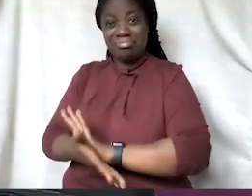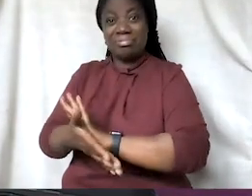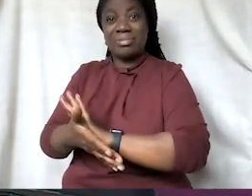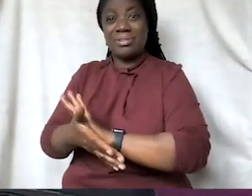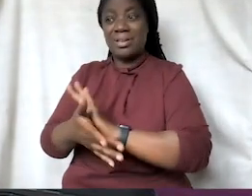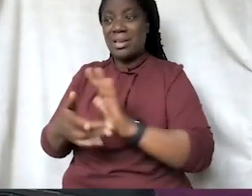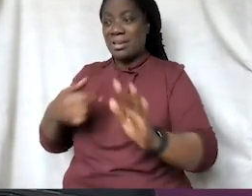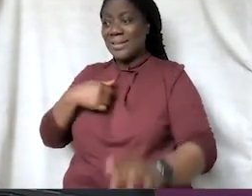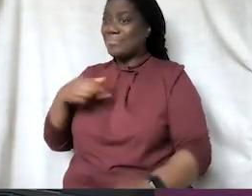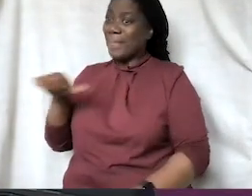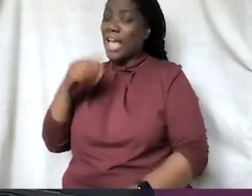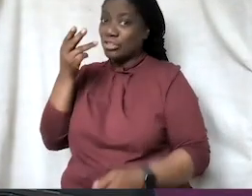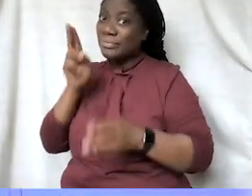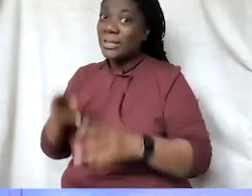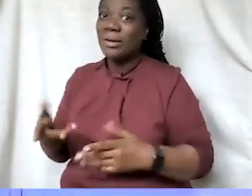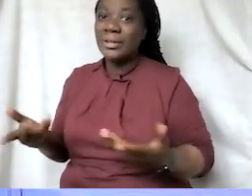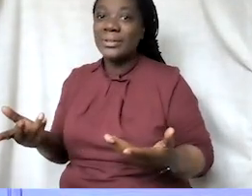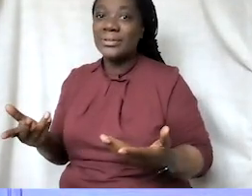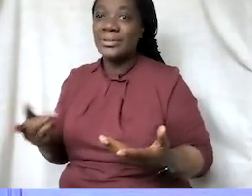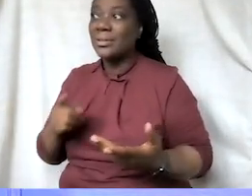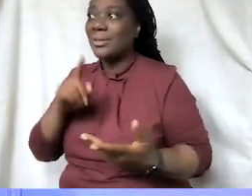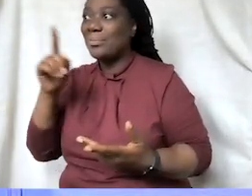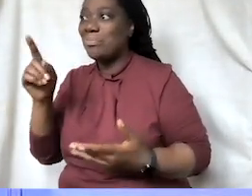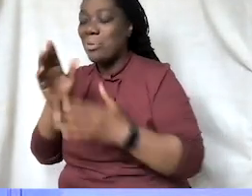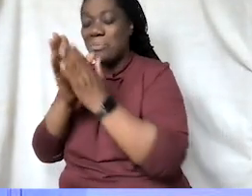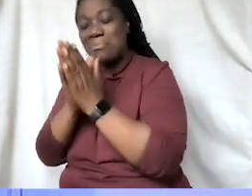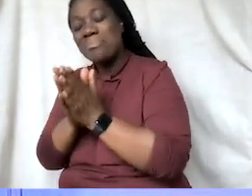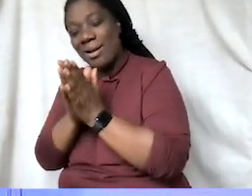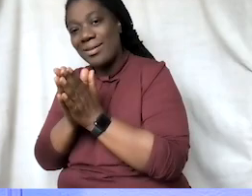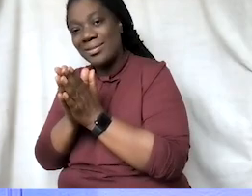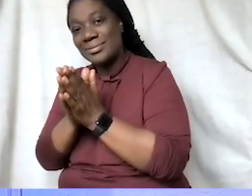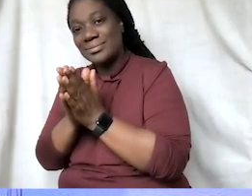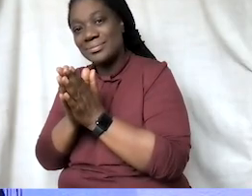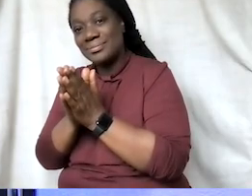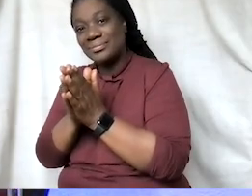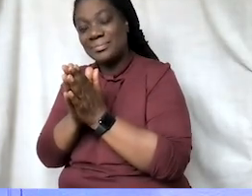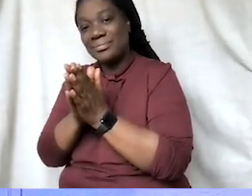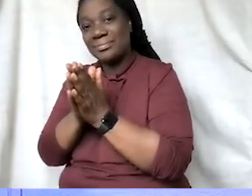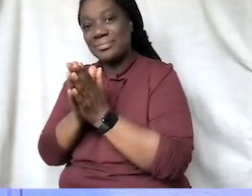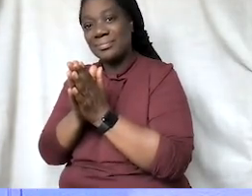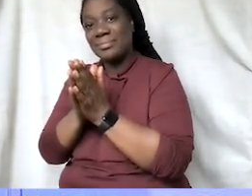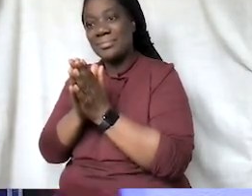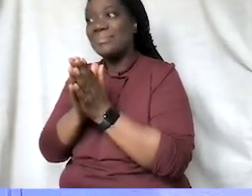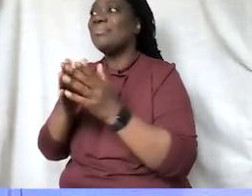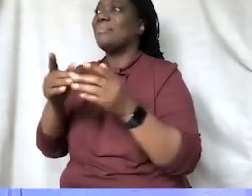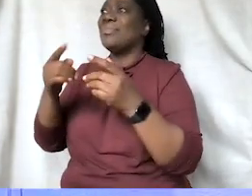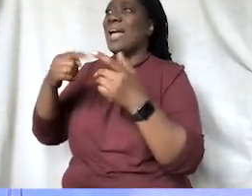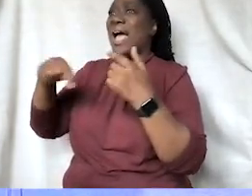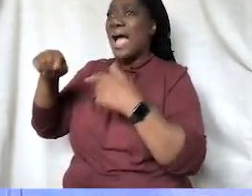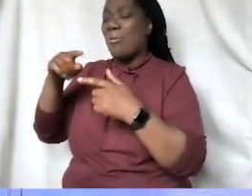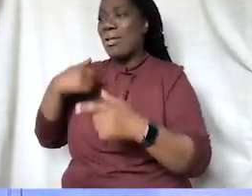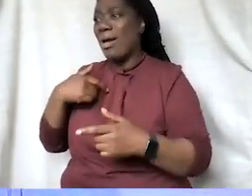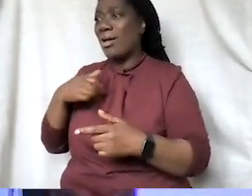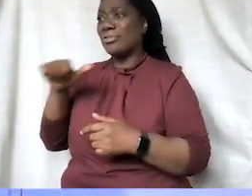I should have died that night, but prayer. Listen to me, folks. Many times our life could have been